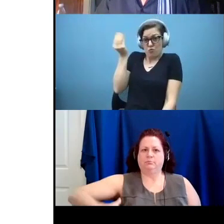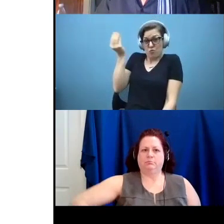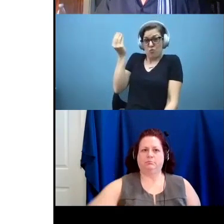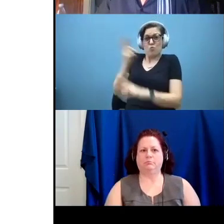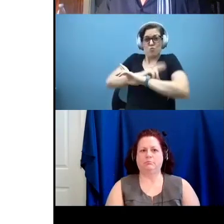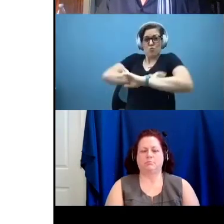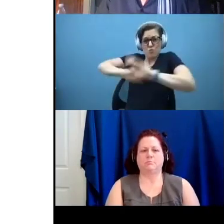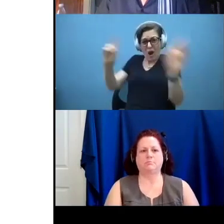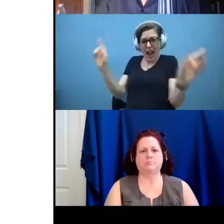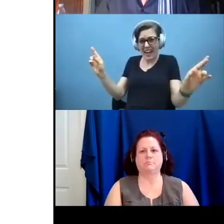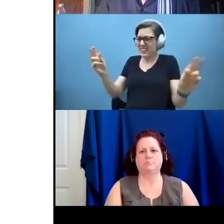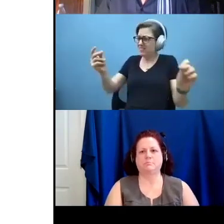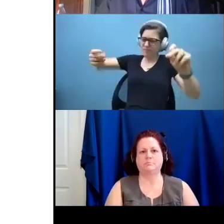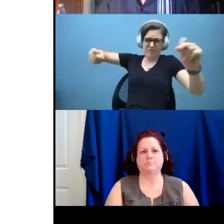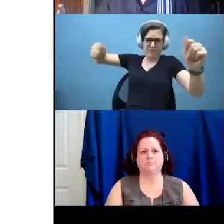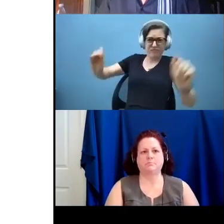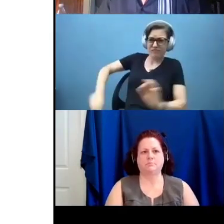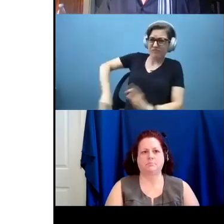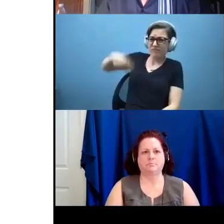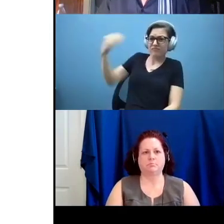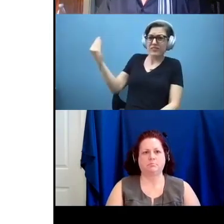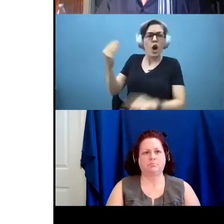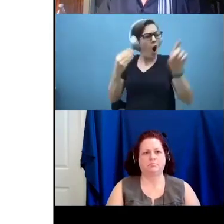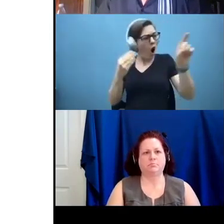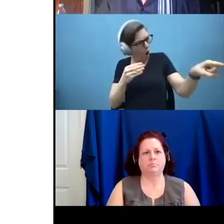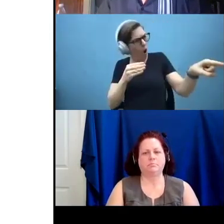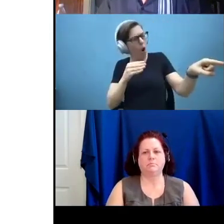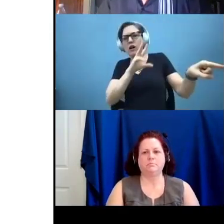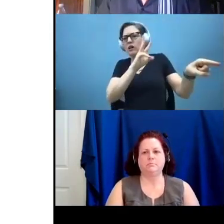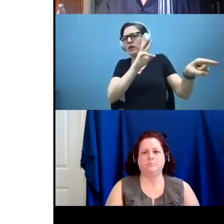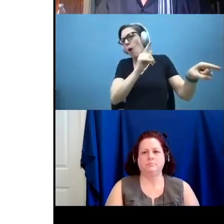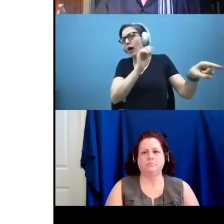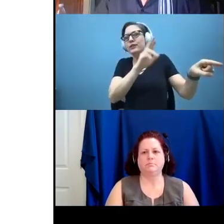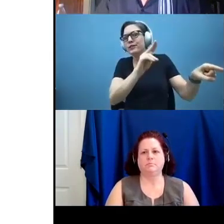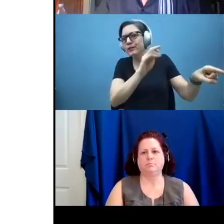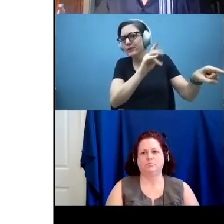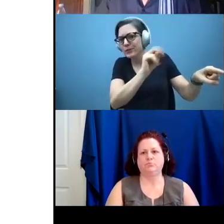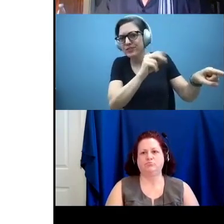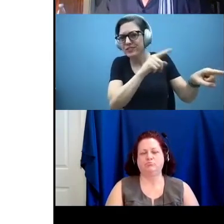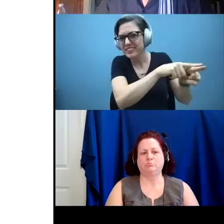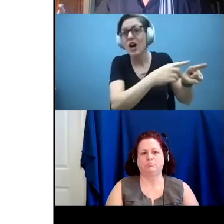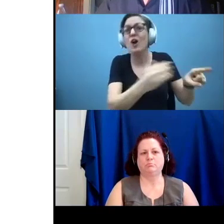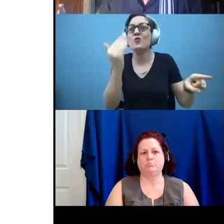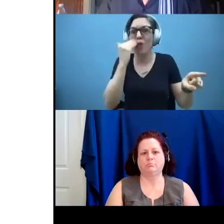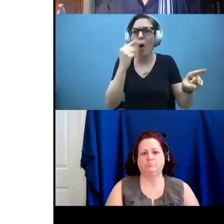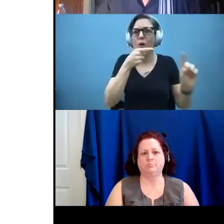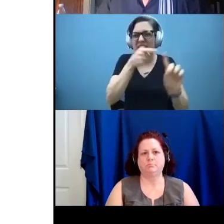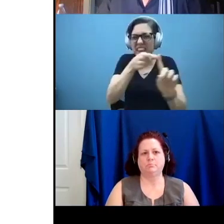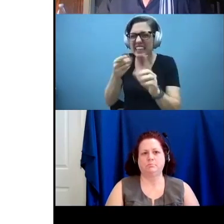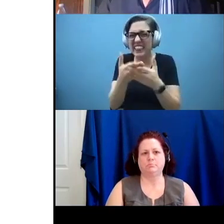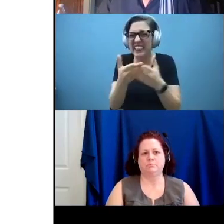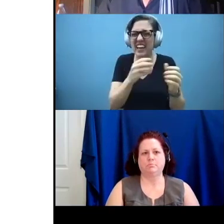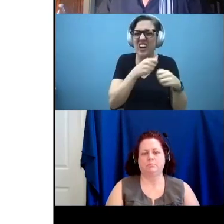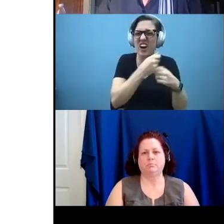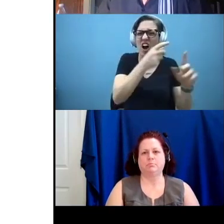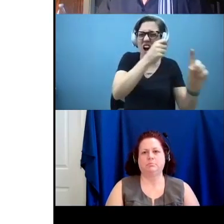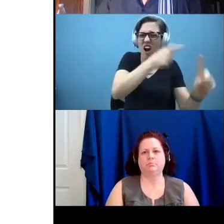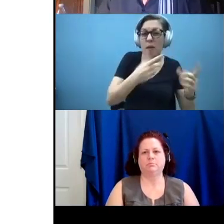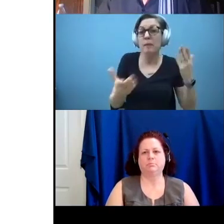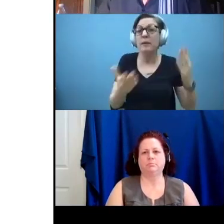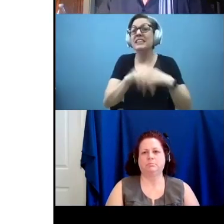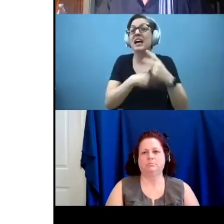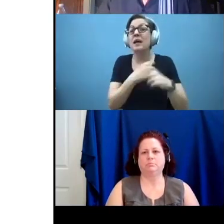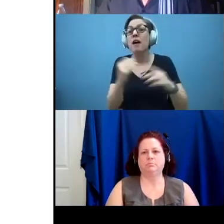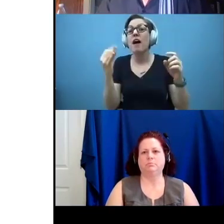know this. They know this about Walter Nunes. They know that Walter Nunes, certain things will get him upset. Maybe a type of movie, I don't know.